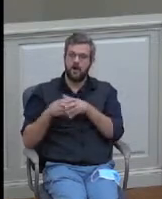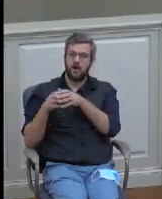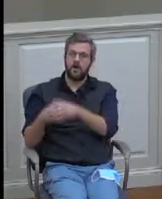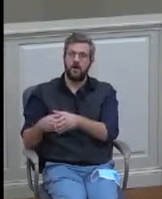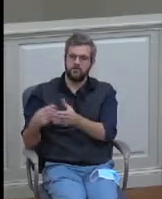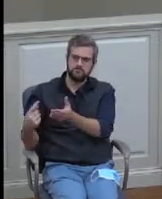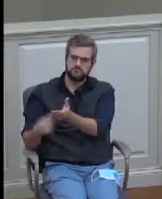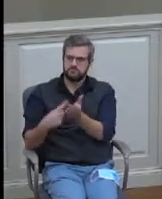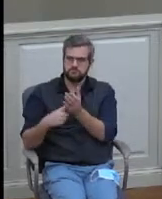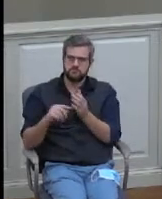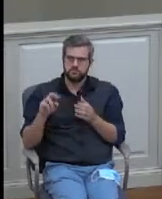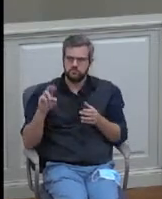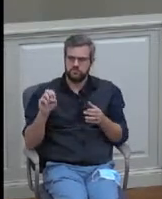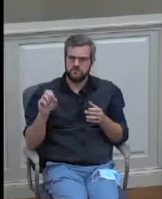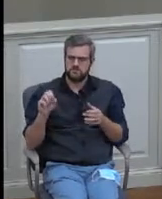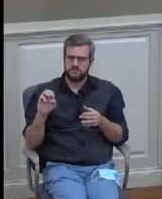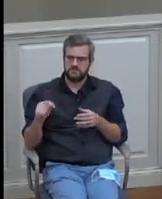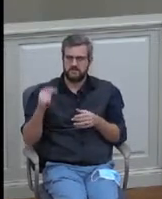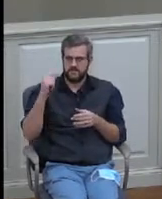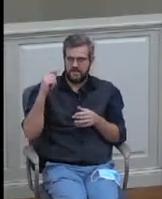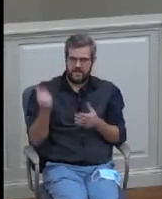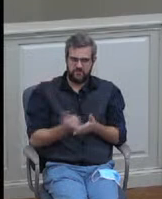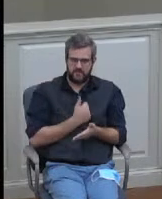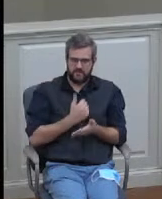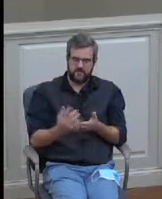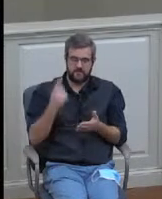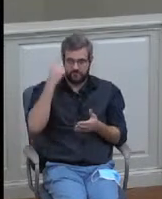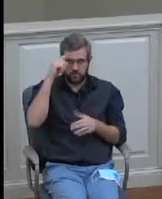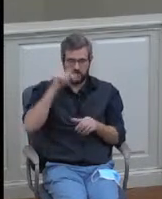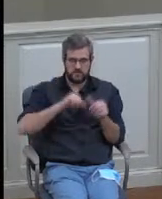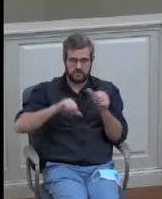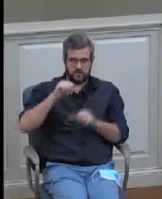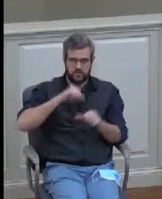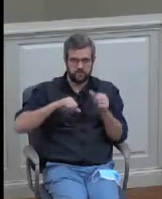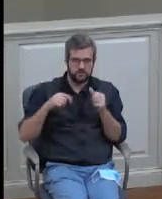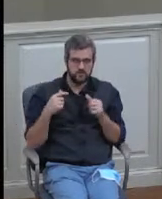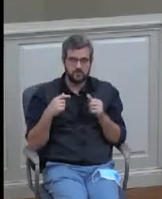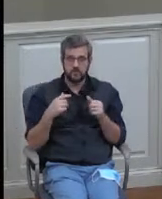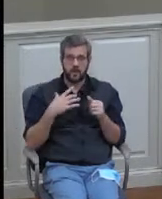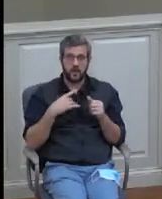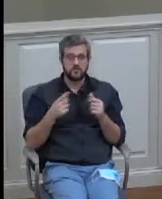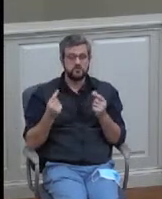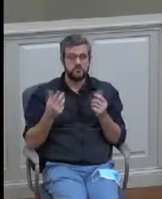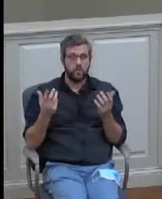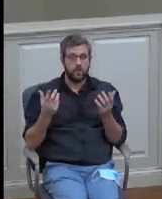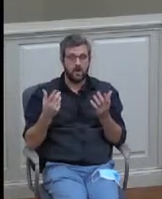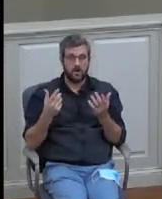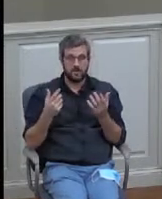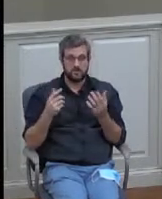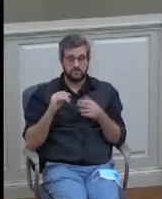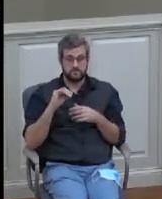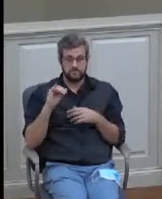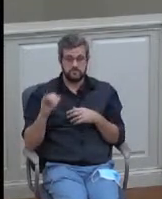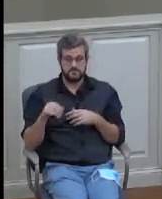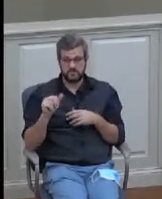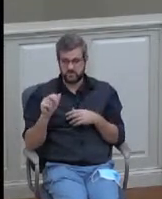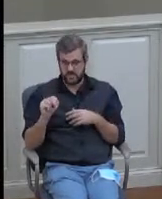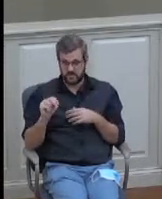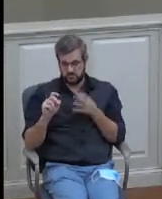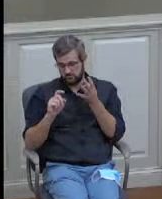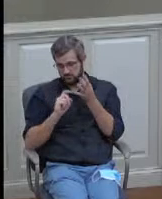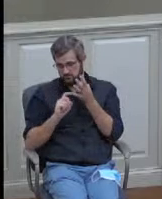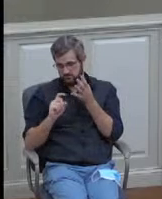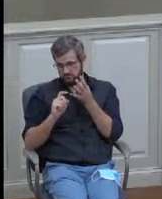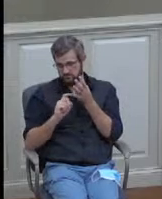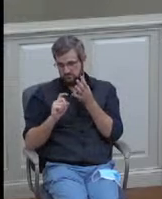reset everything for each other. And so what I'd like to do is maybe the end of the month, end of January,